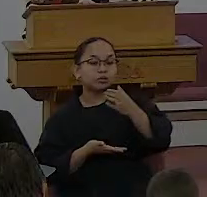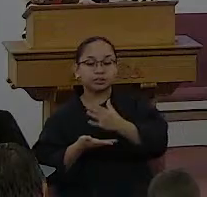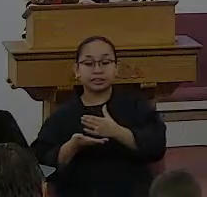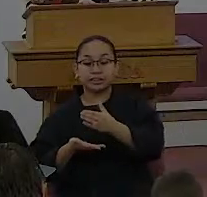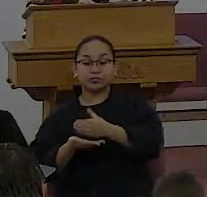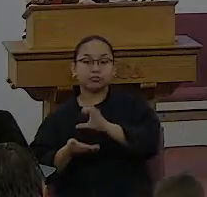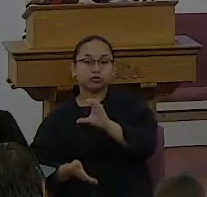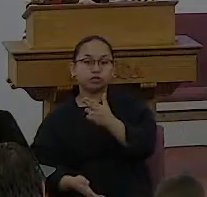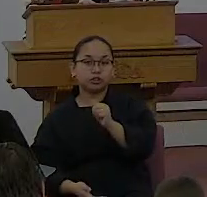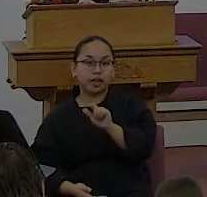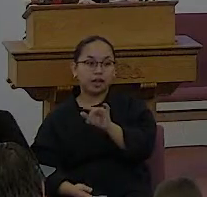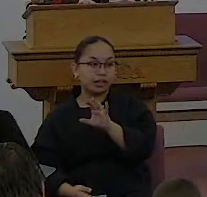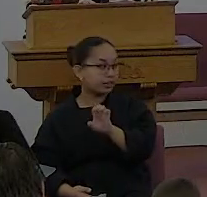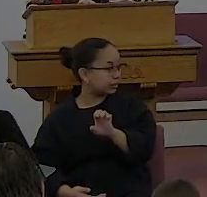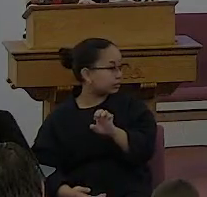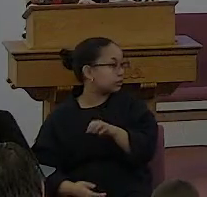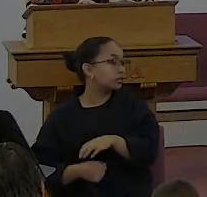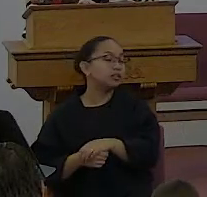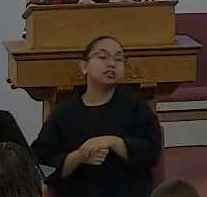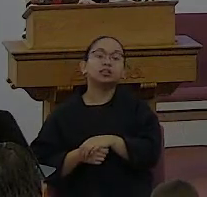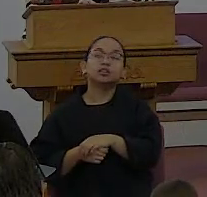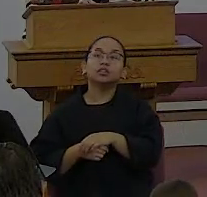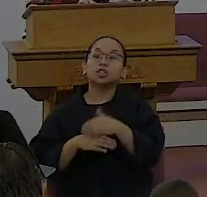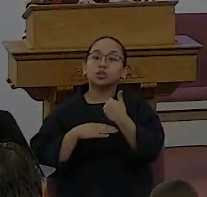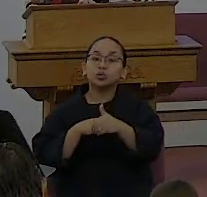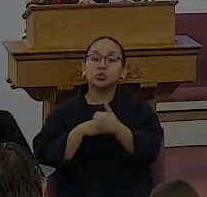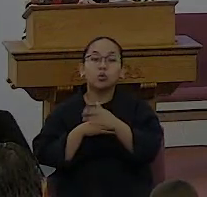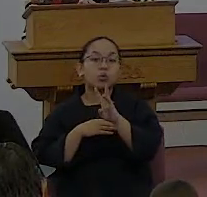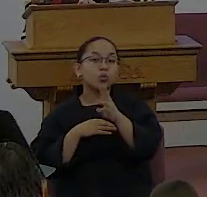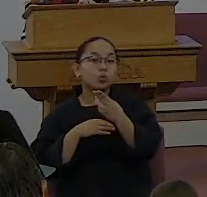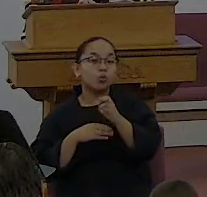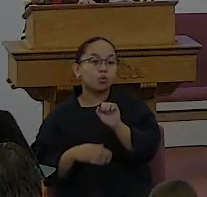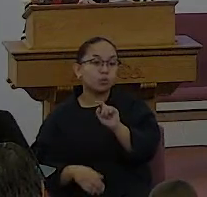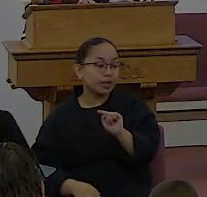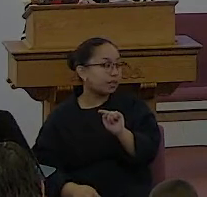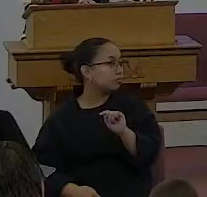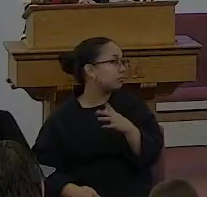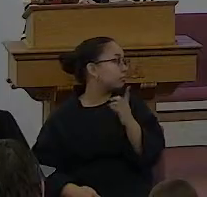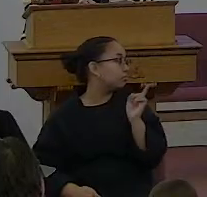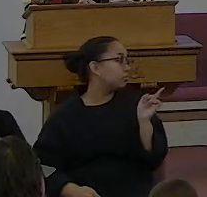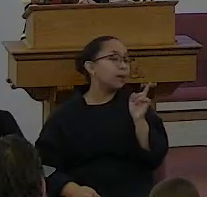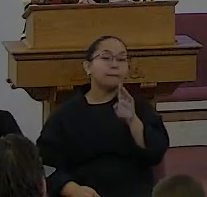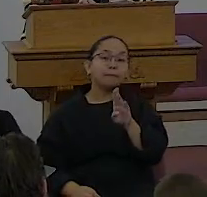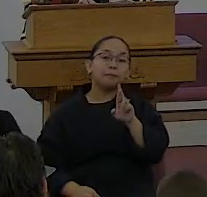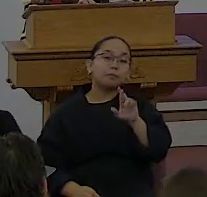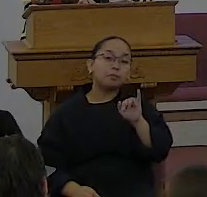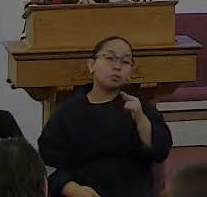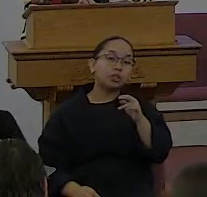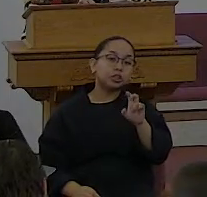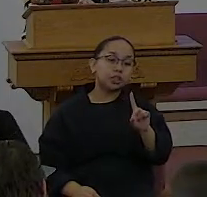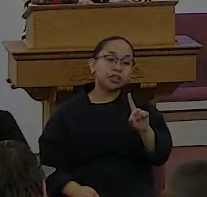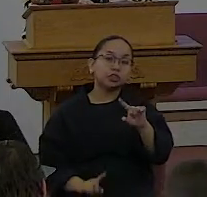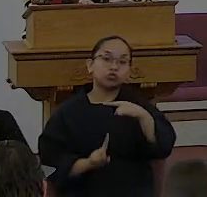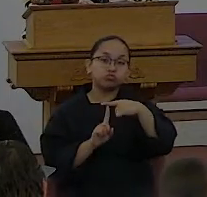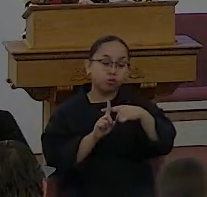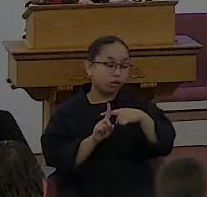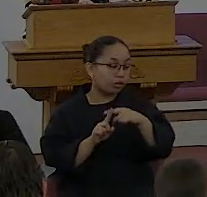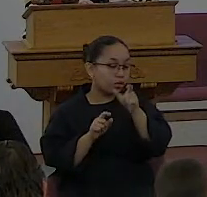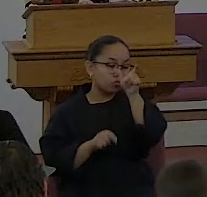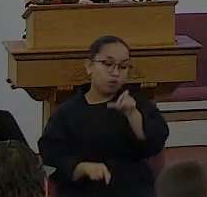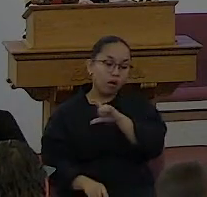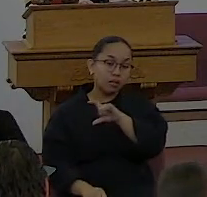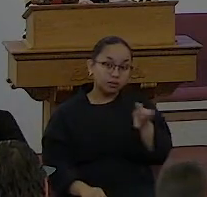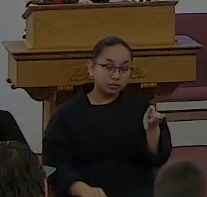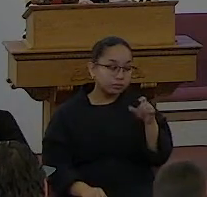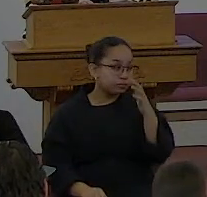chalice, corn or wheat, and the Bridget's cross, all placed here to be infused with the energy of this congregation